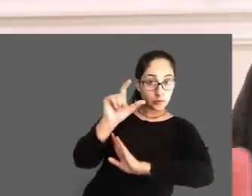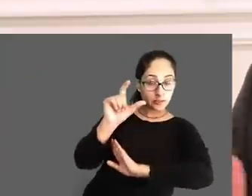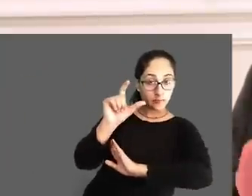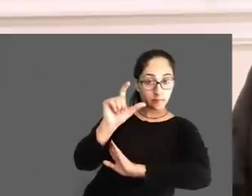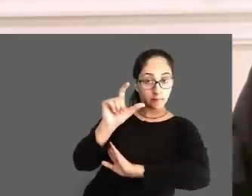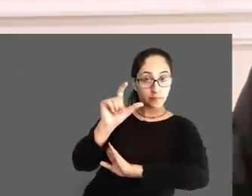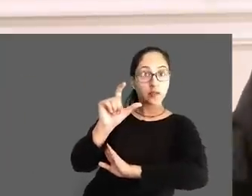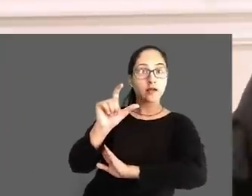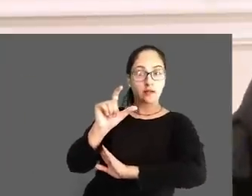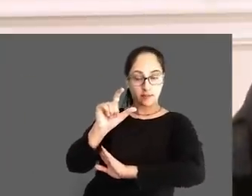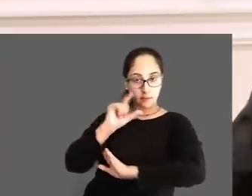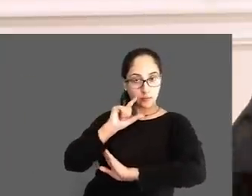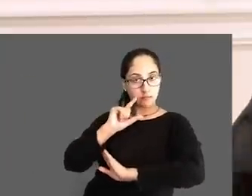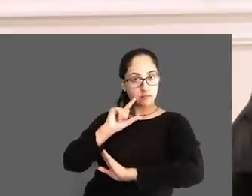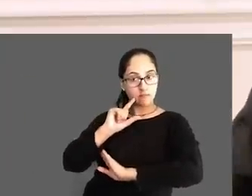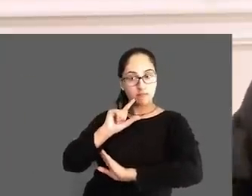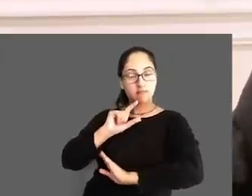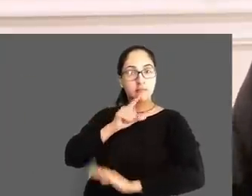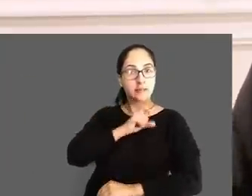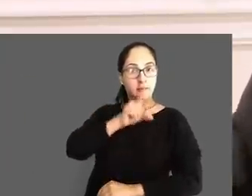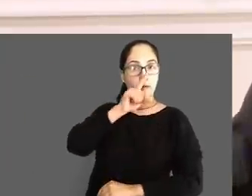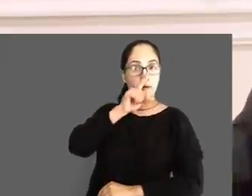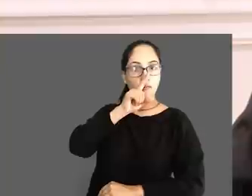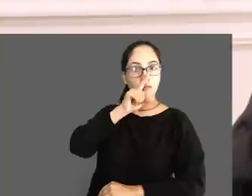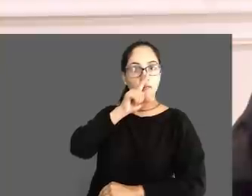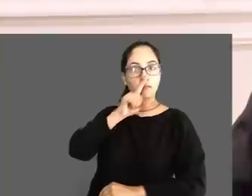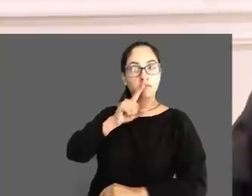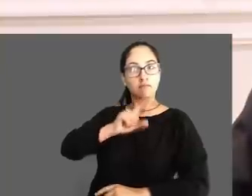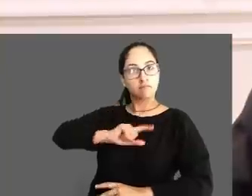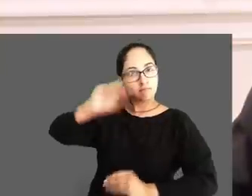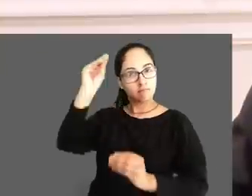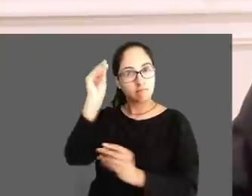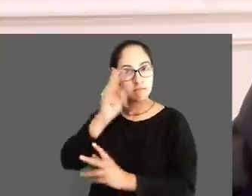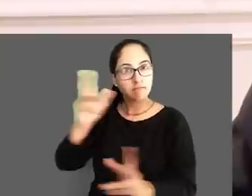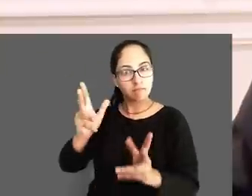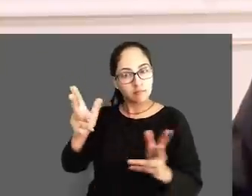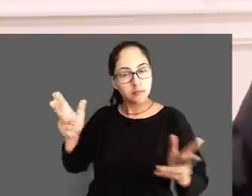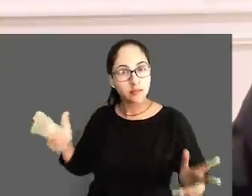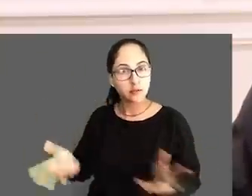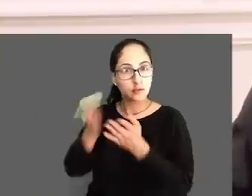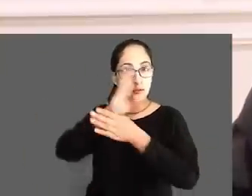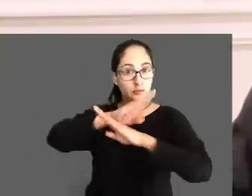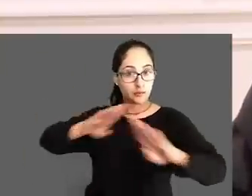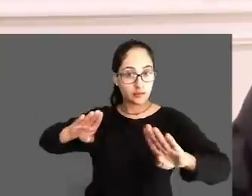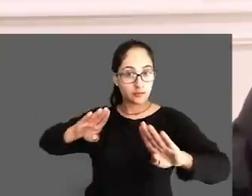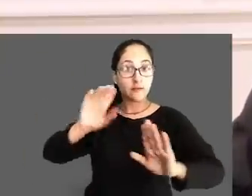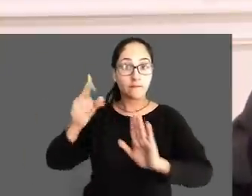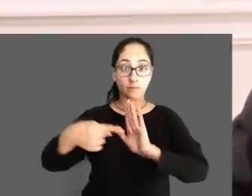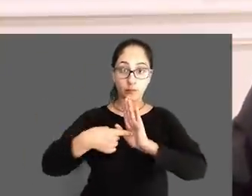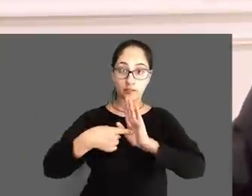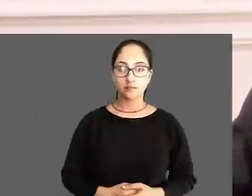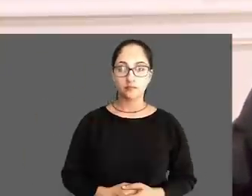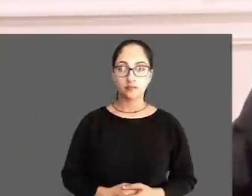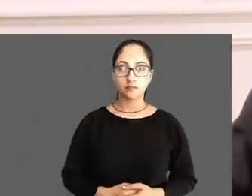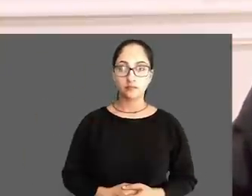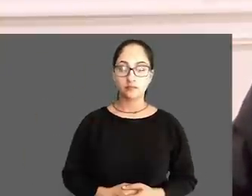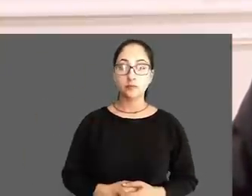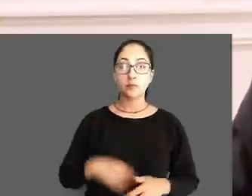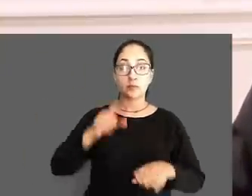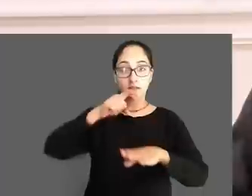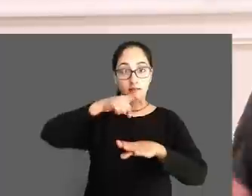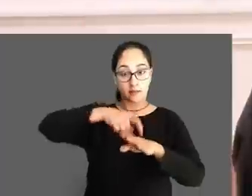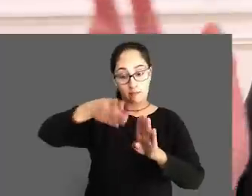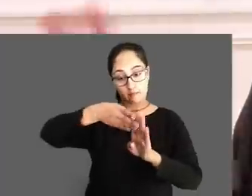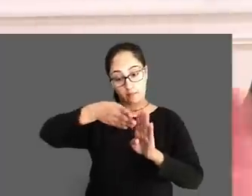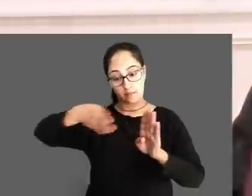they don't often mention the fact that these fortresses were homes to some of the great libraries of those times,